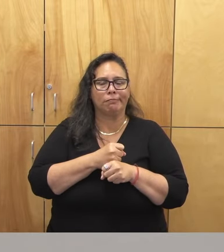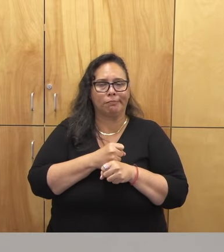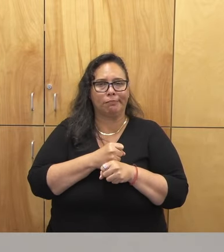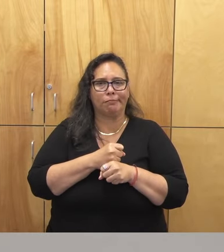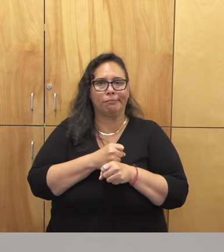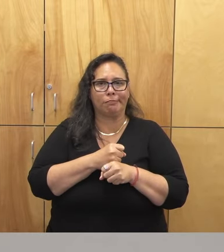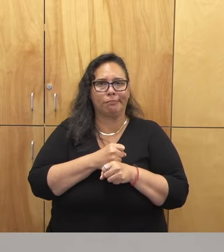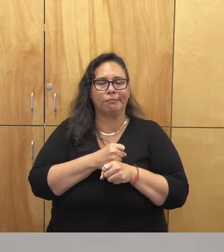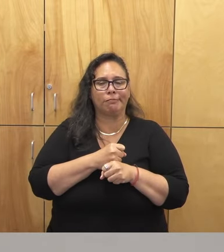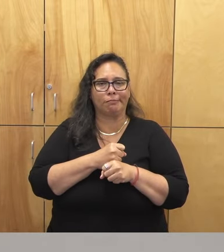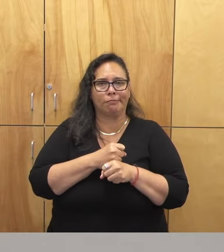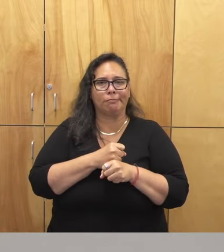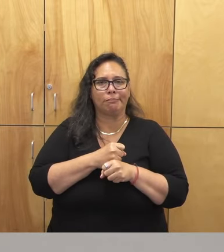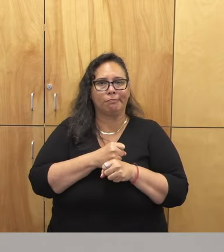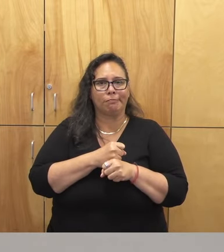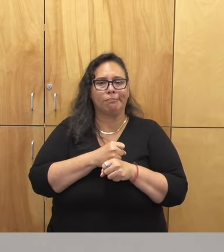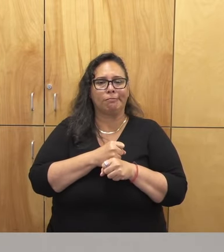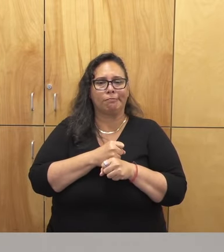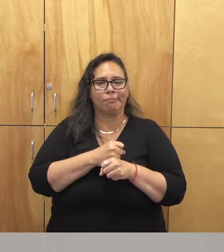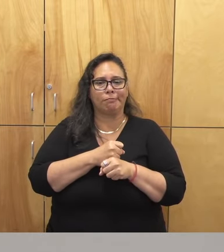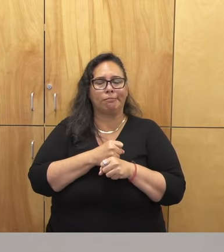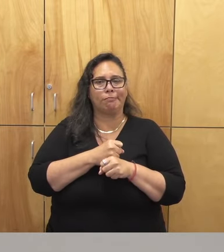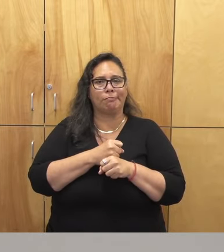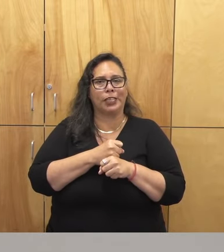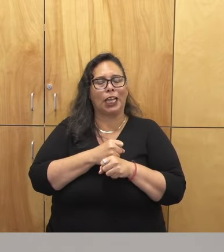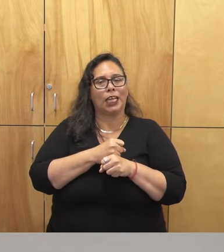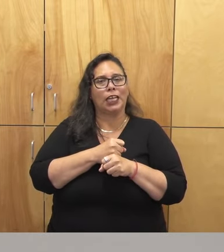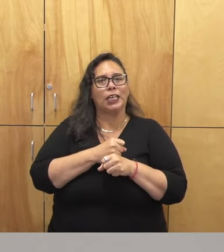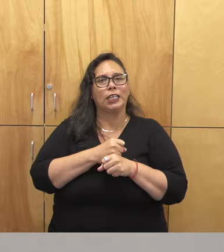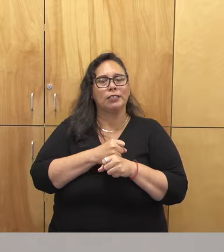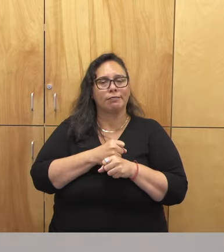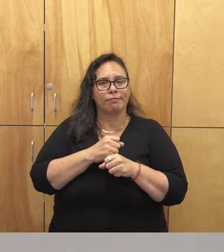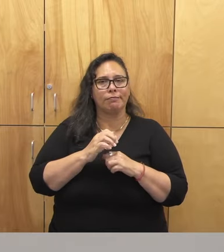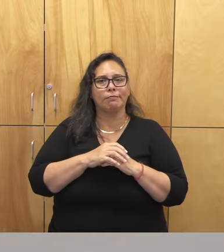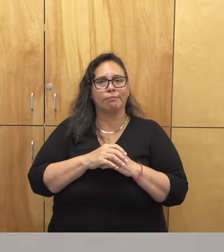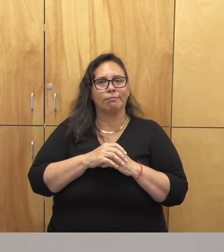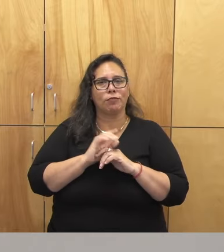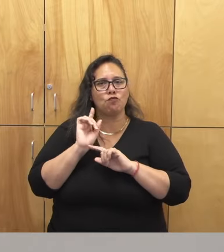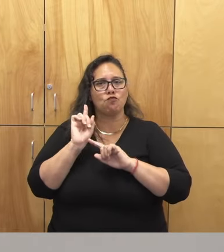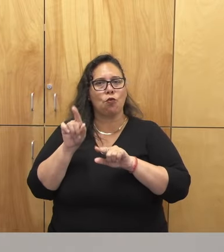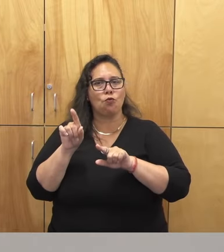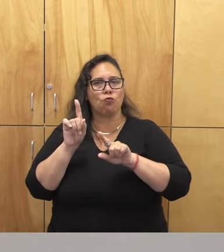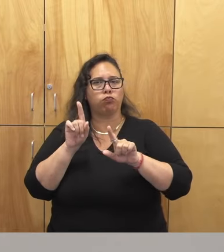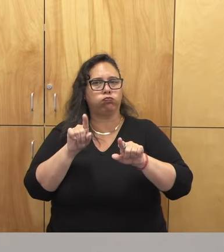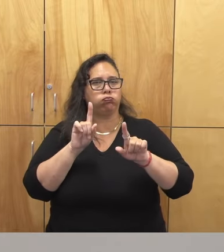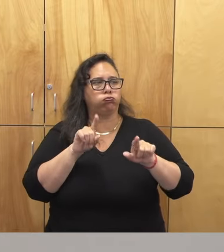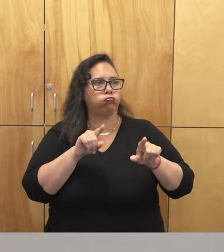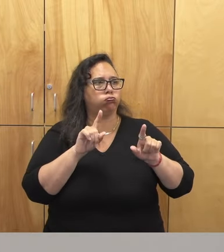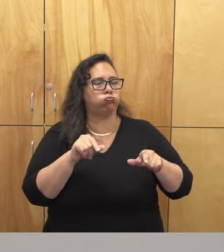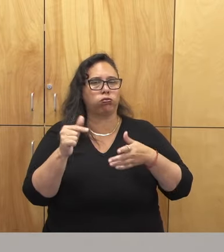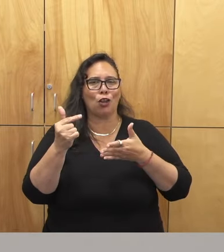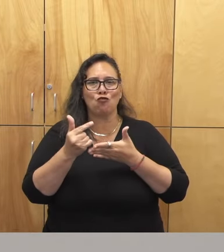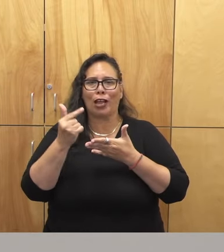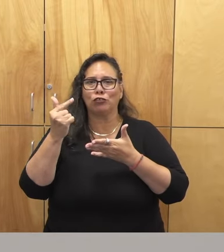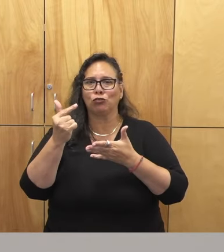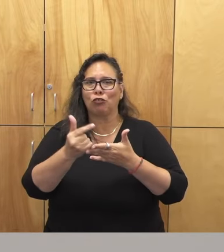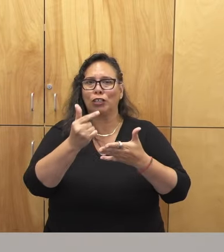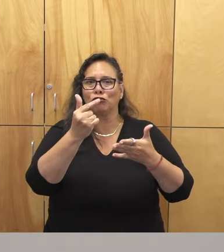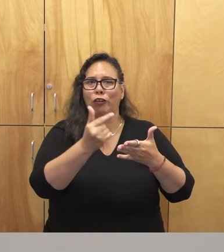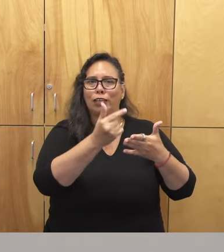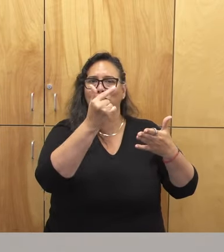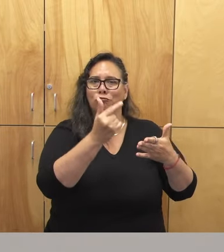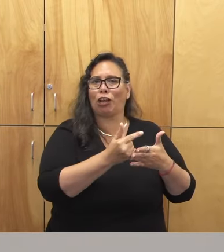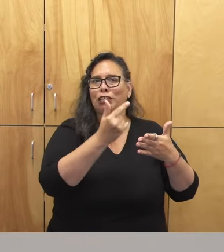great thing. You go to these graduations, and it just puts you in the mood